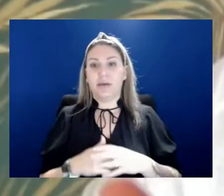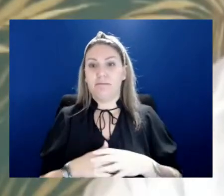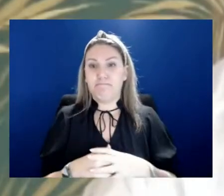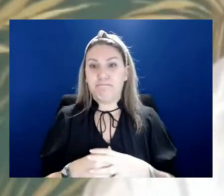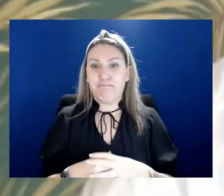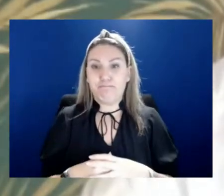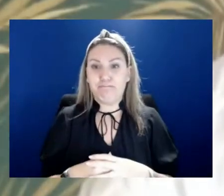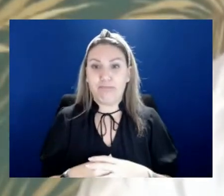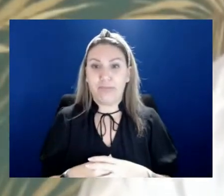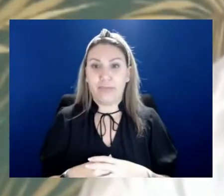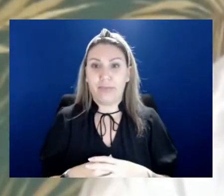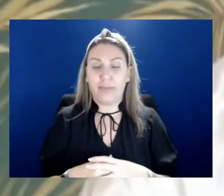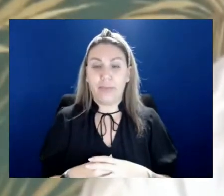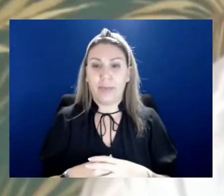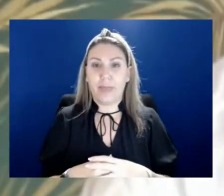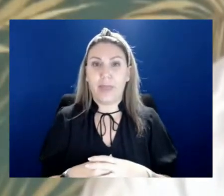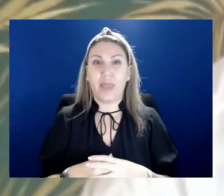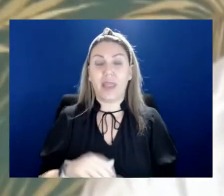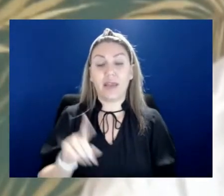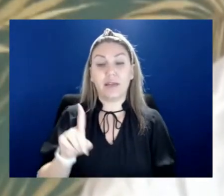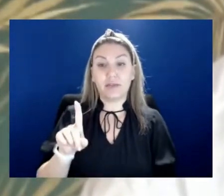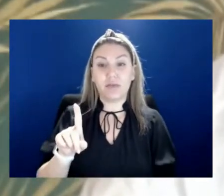near of the 2 hours